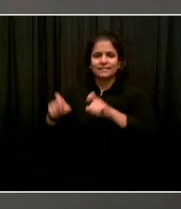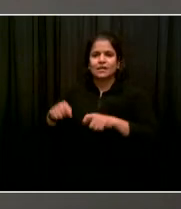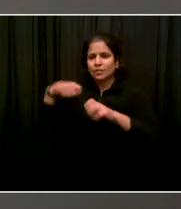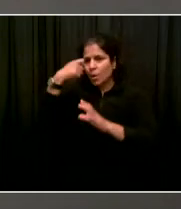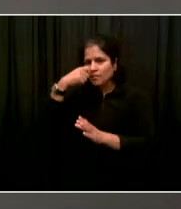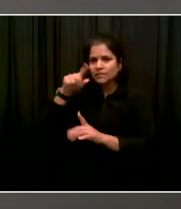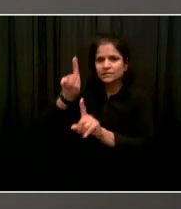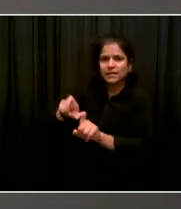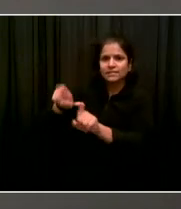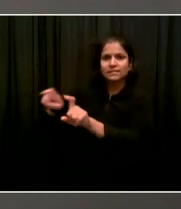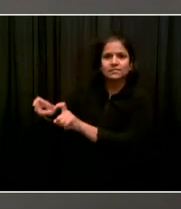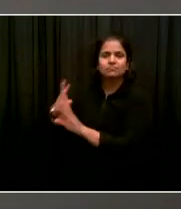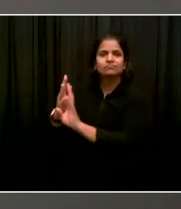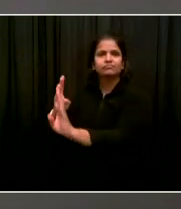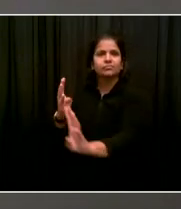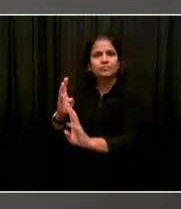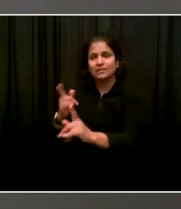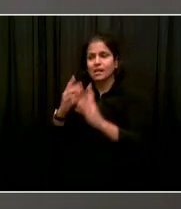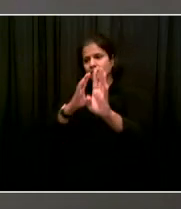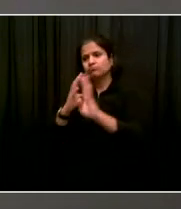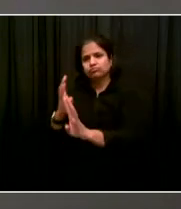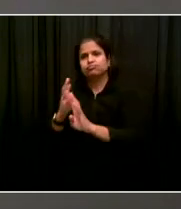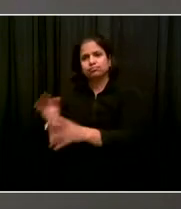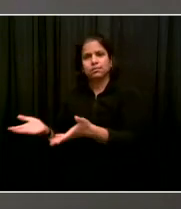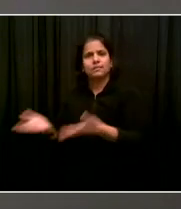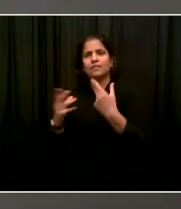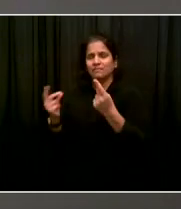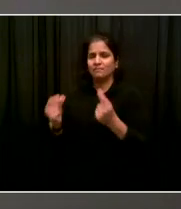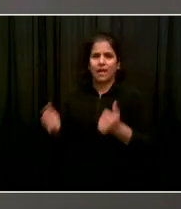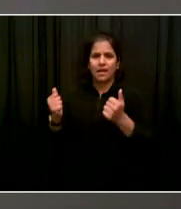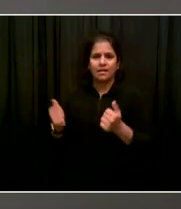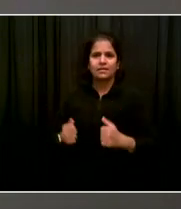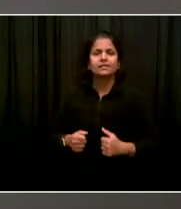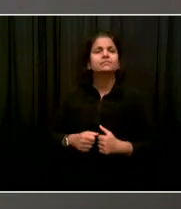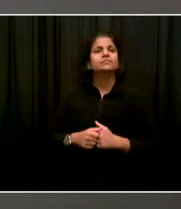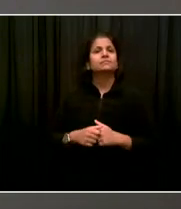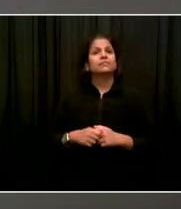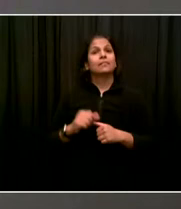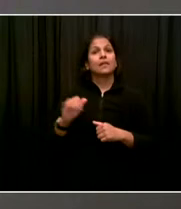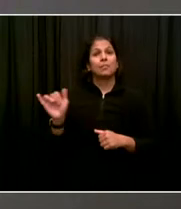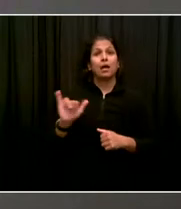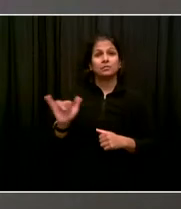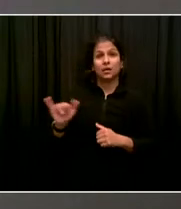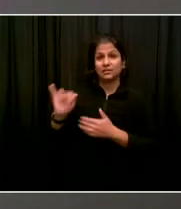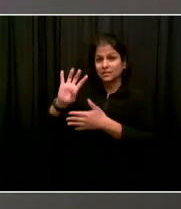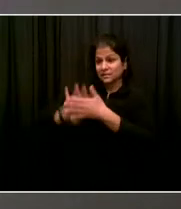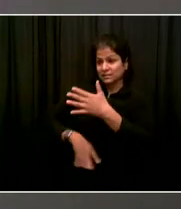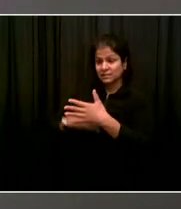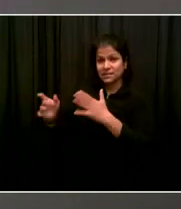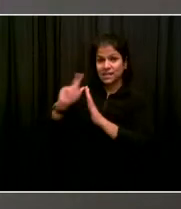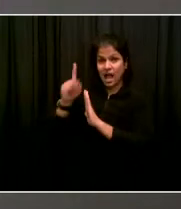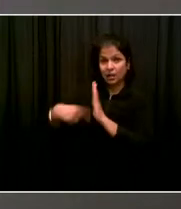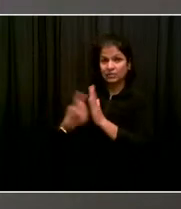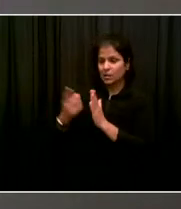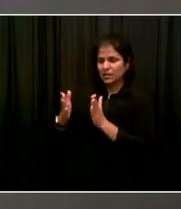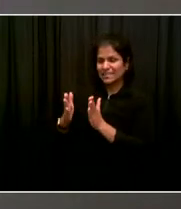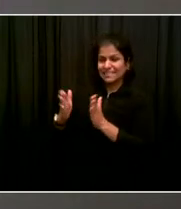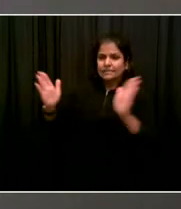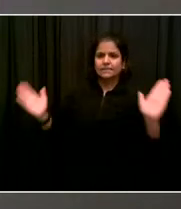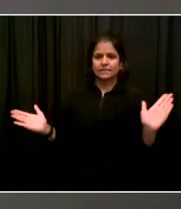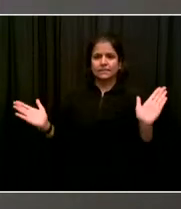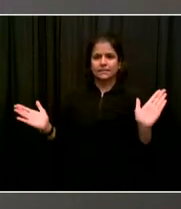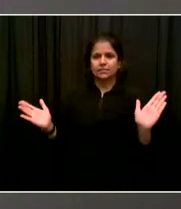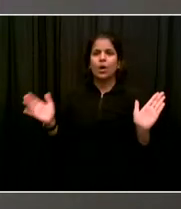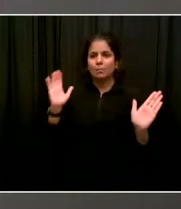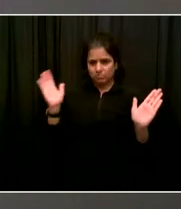allow us to both extend the hours and shorten the wait time. So starting today, that's